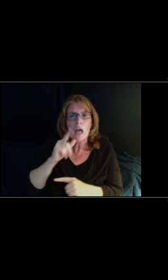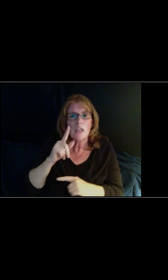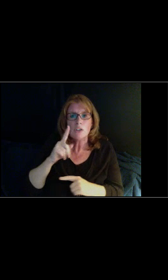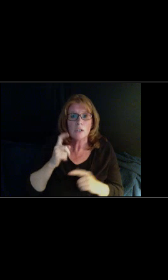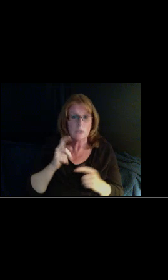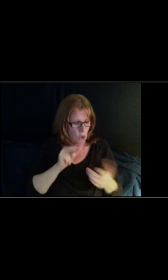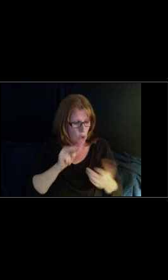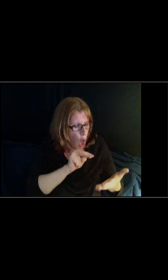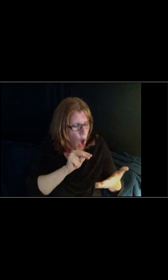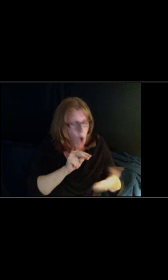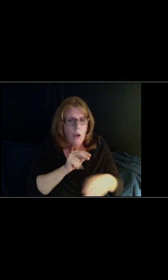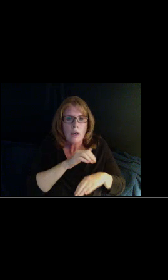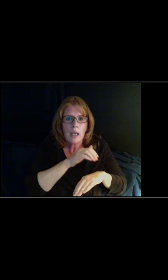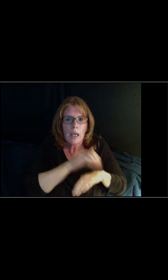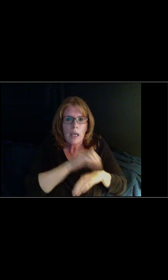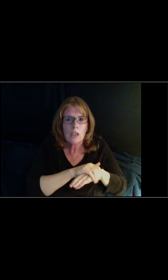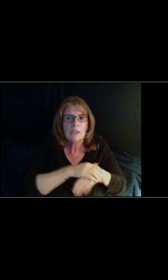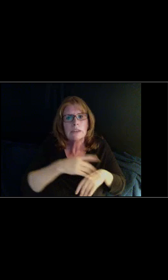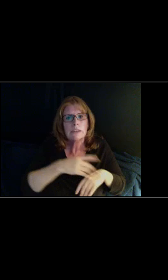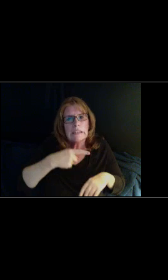entails.